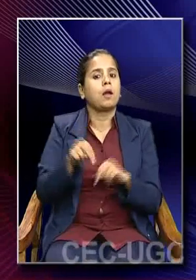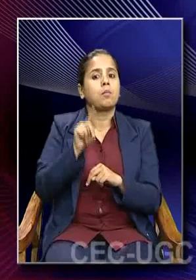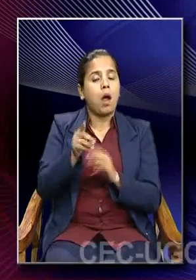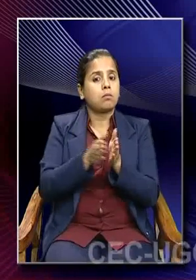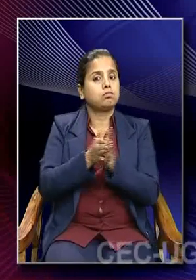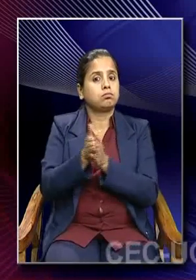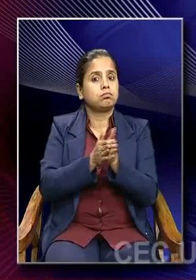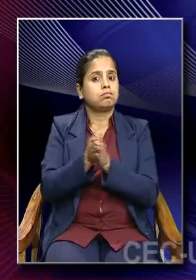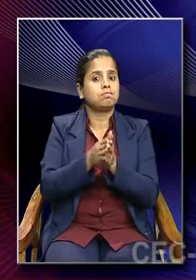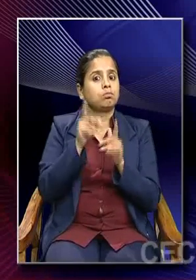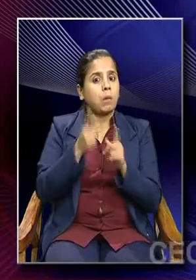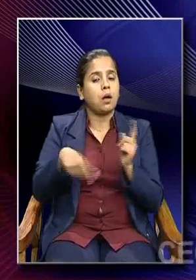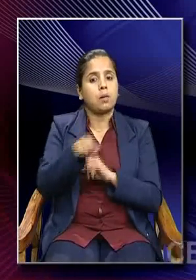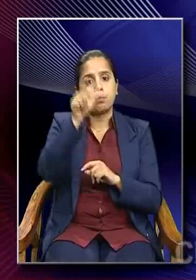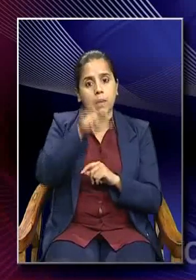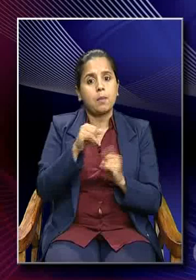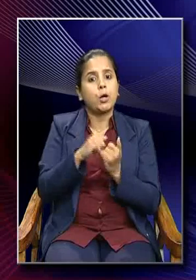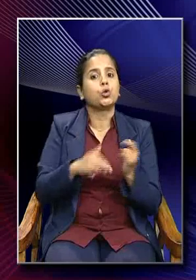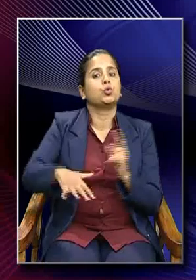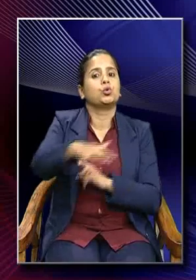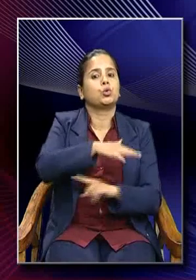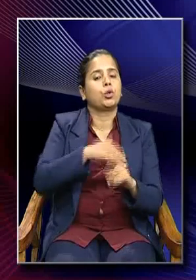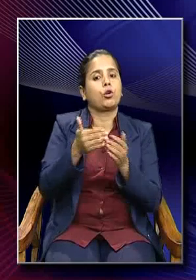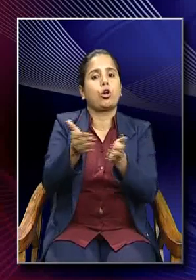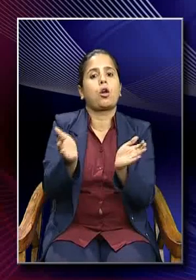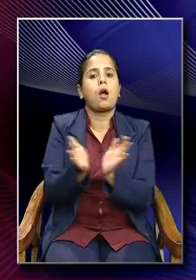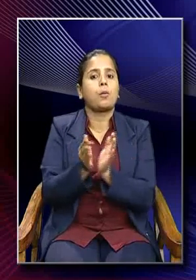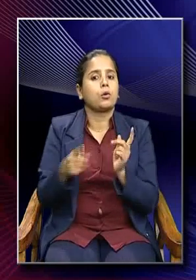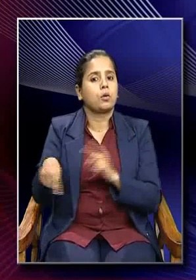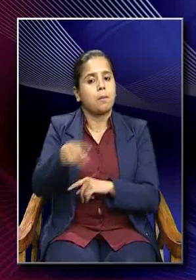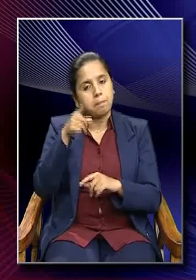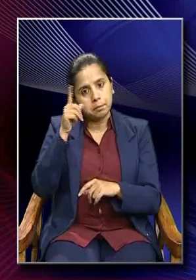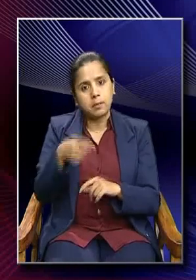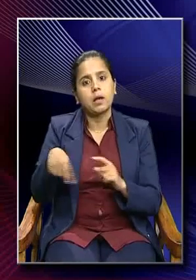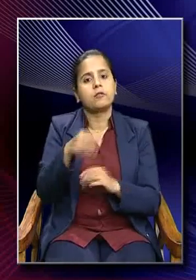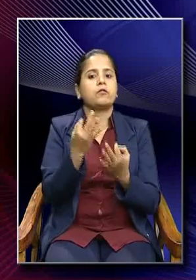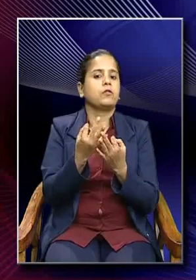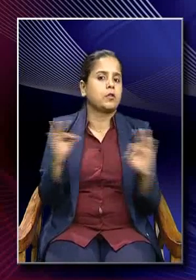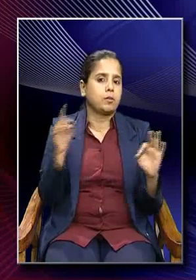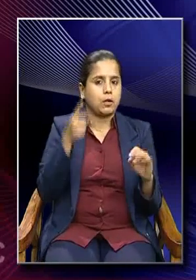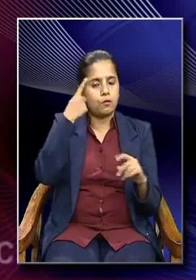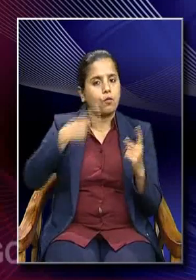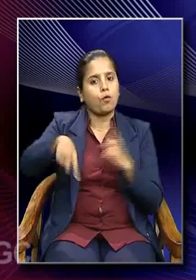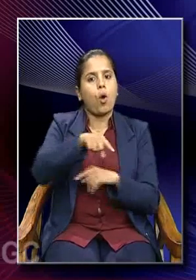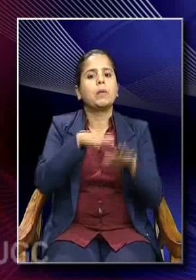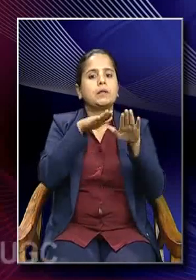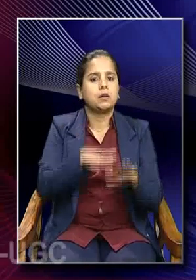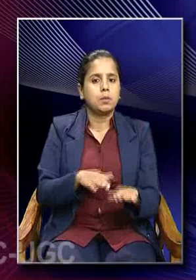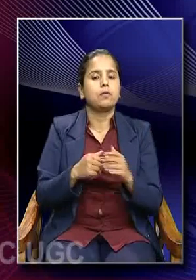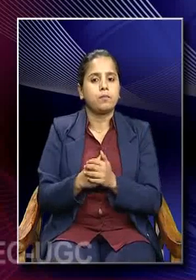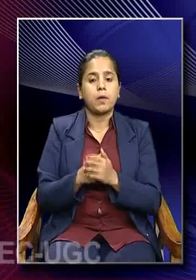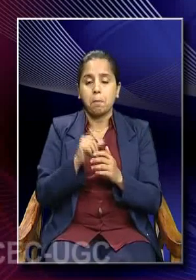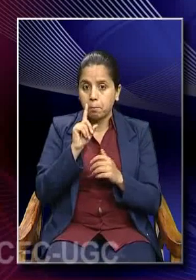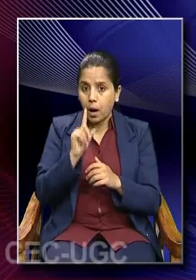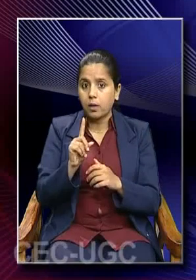be that individual societies and the communities must be made free from the dependency.